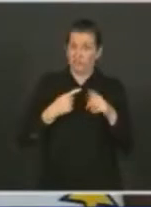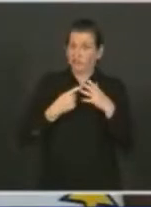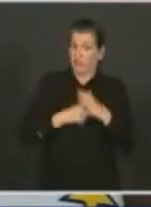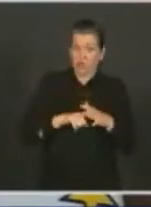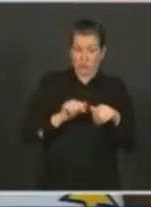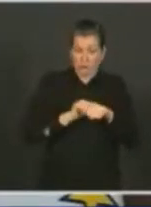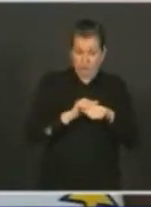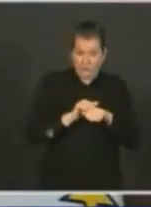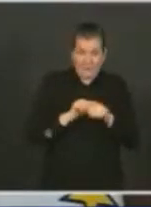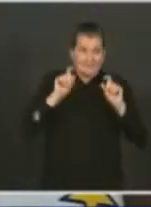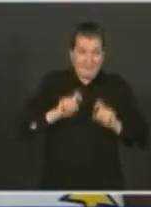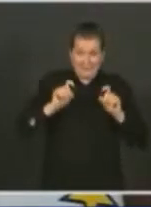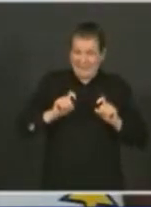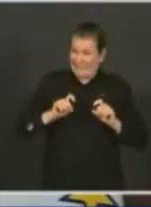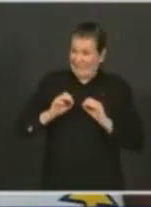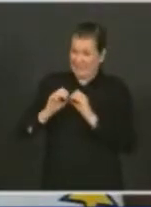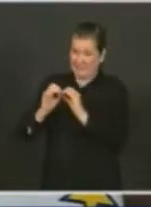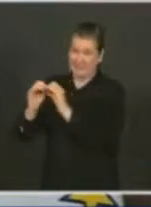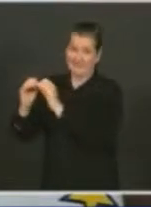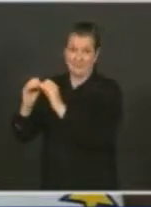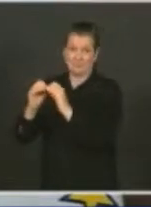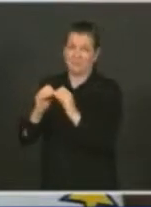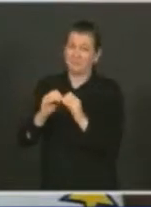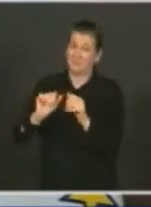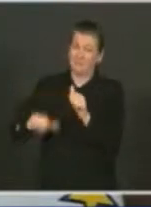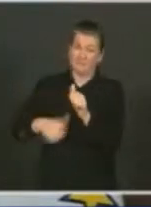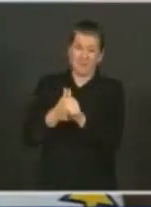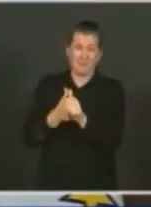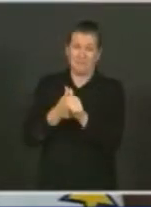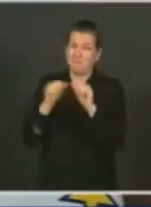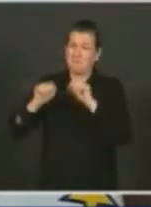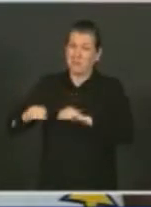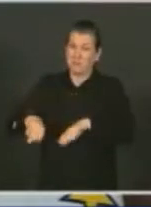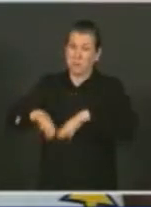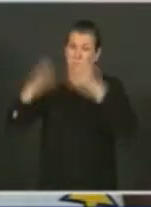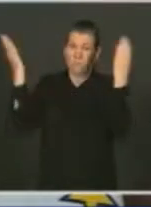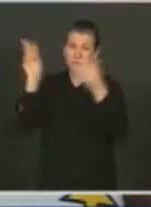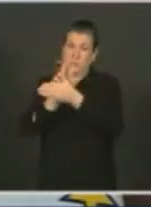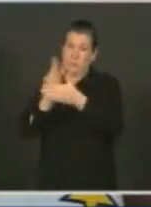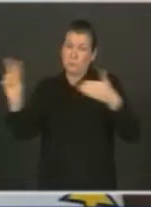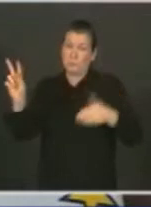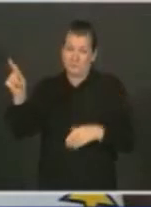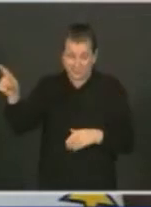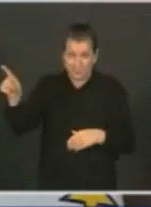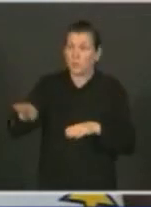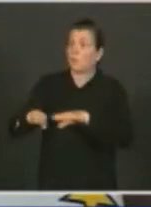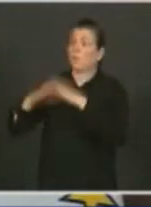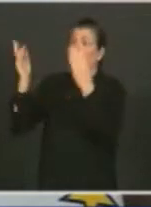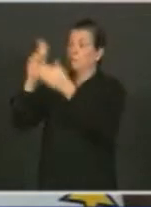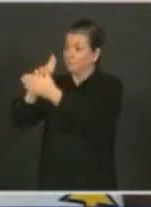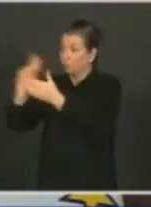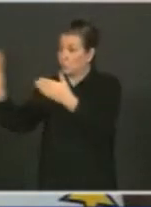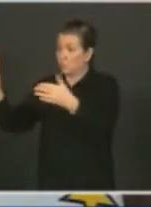ready so that we are ready to roll when we need to turn it on.